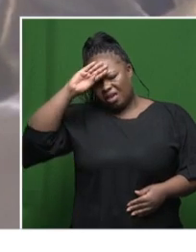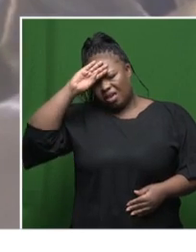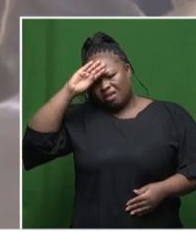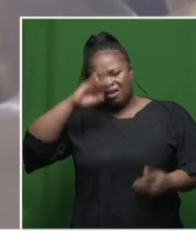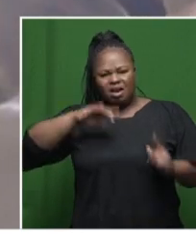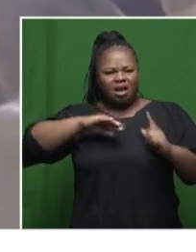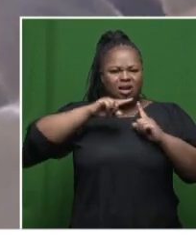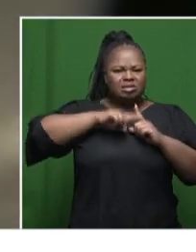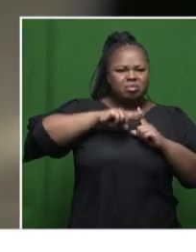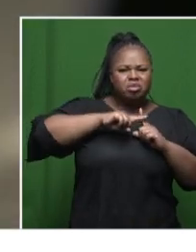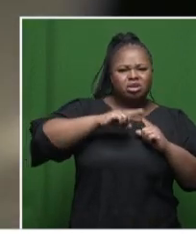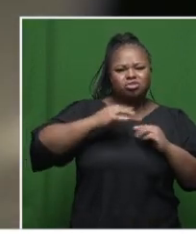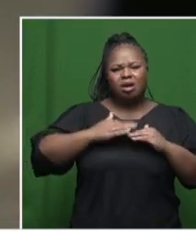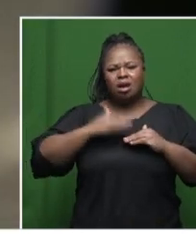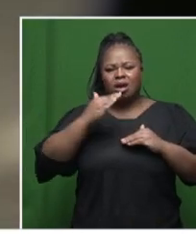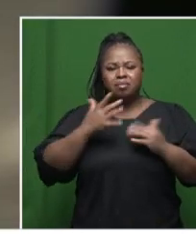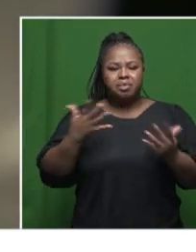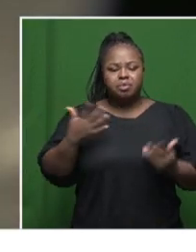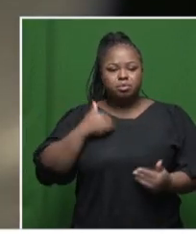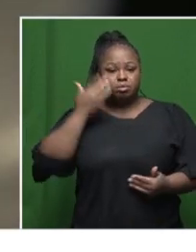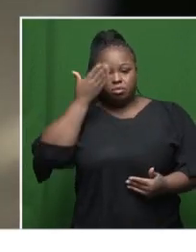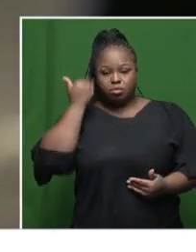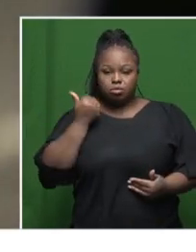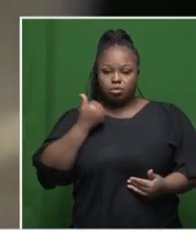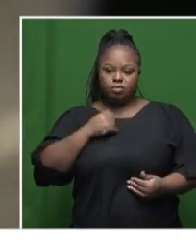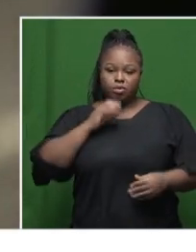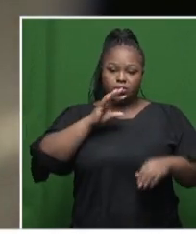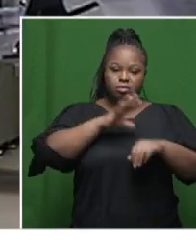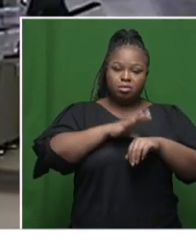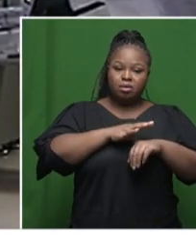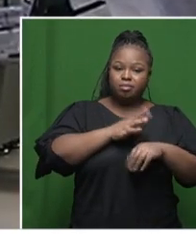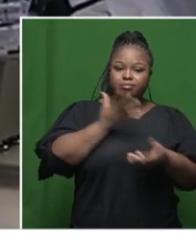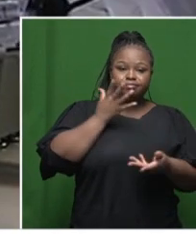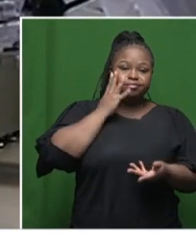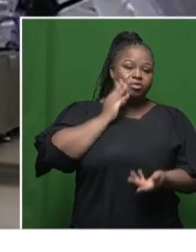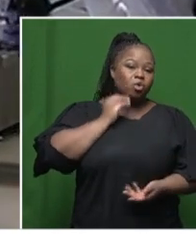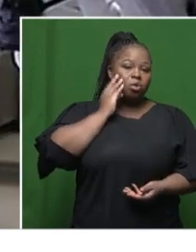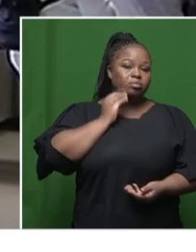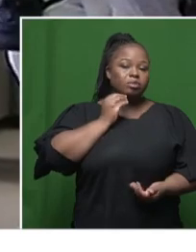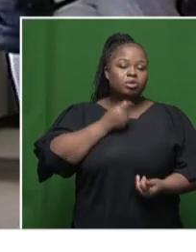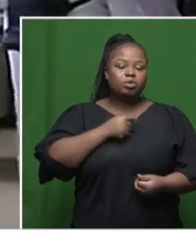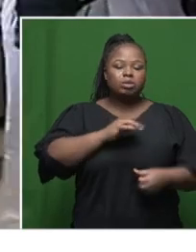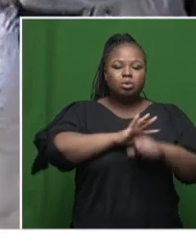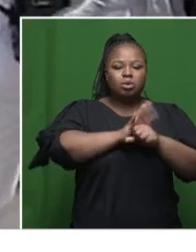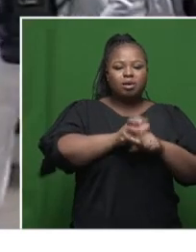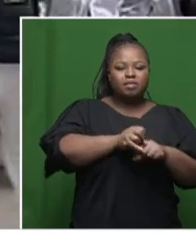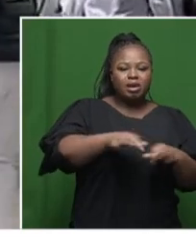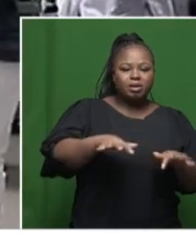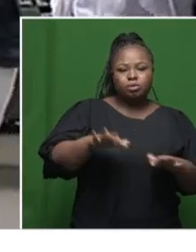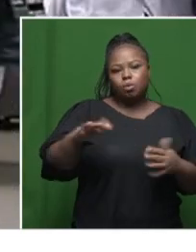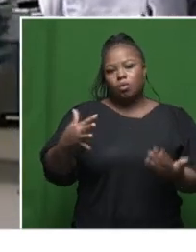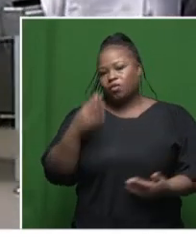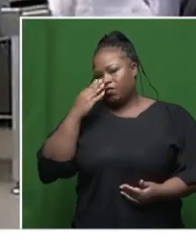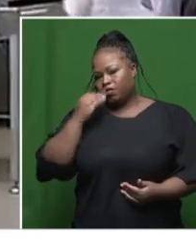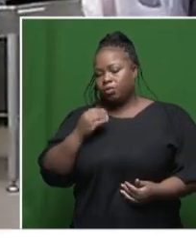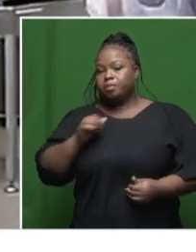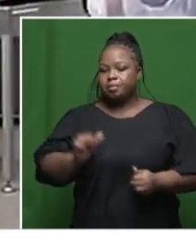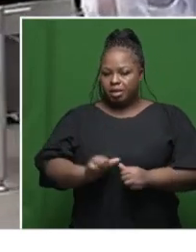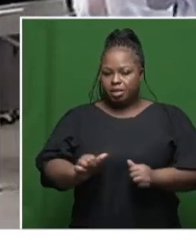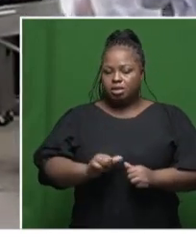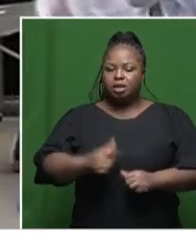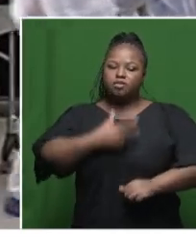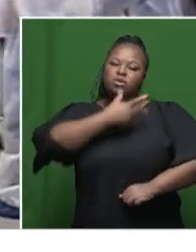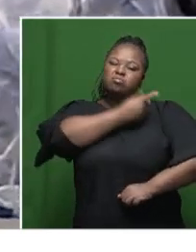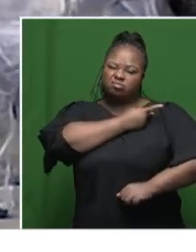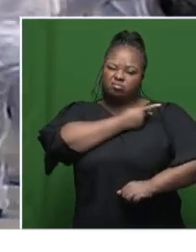be sure whether you are experiencing COVID-19 or flu. So hence we encourage people to say, at least if you are vaccinated, at least